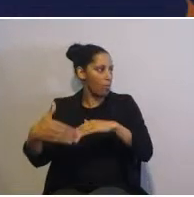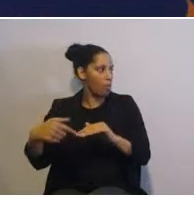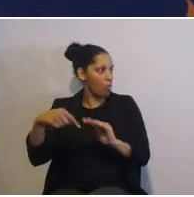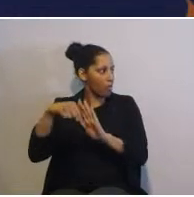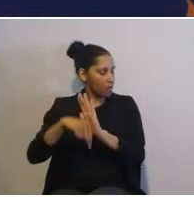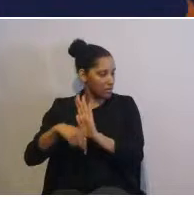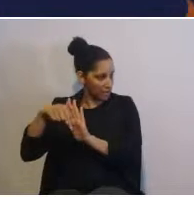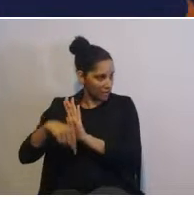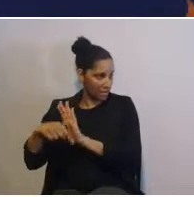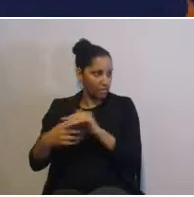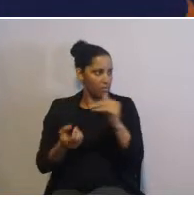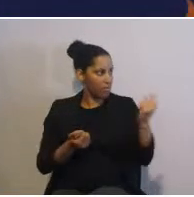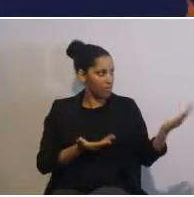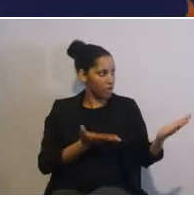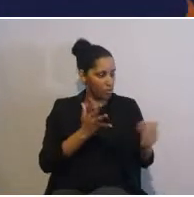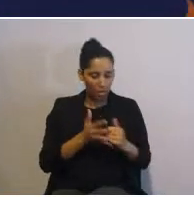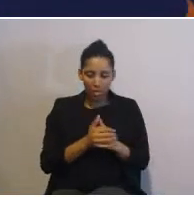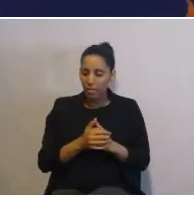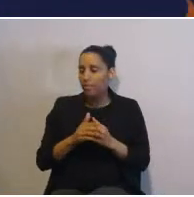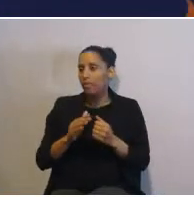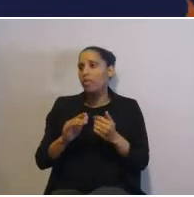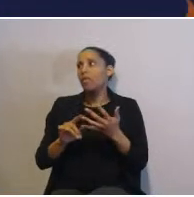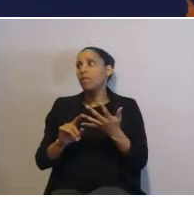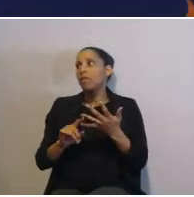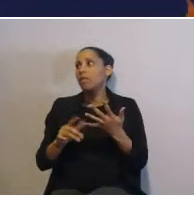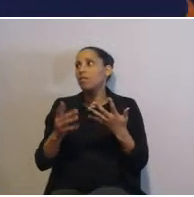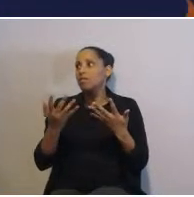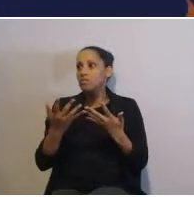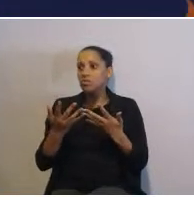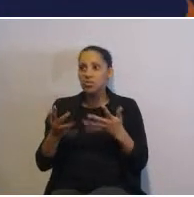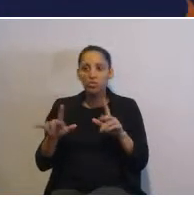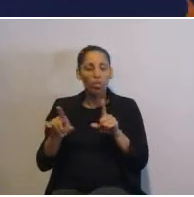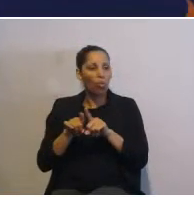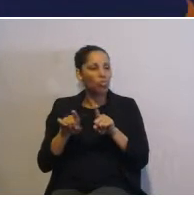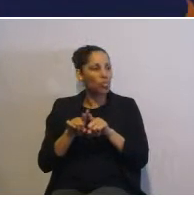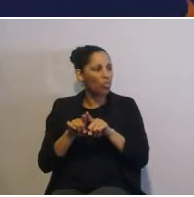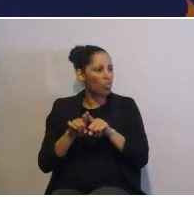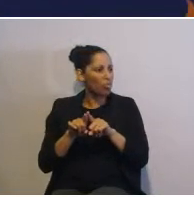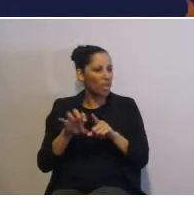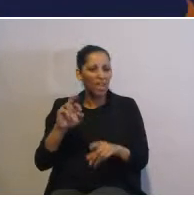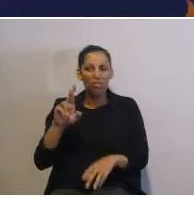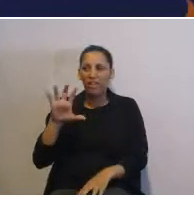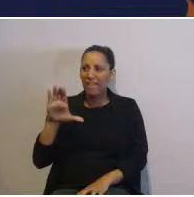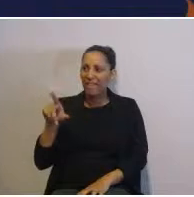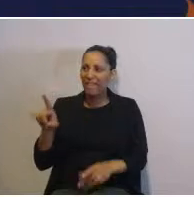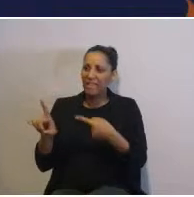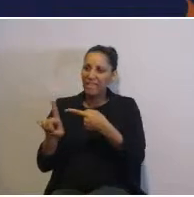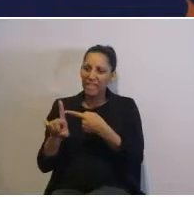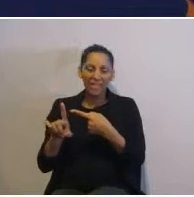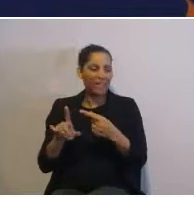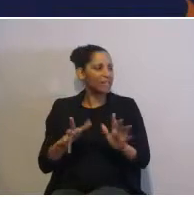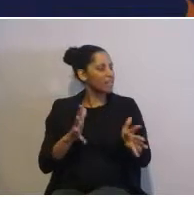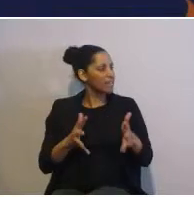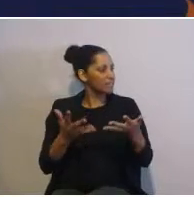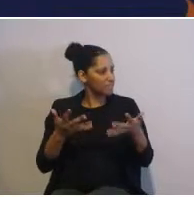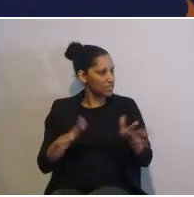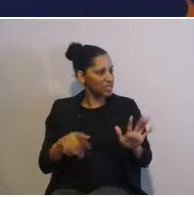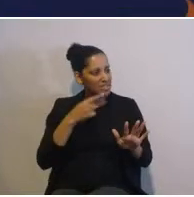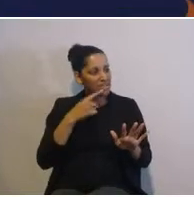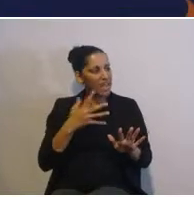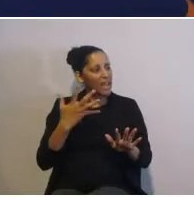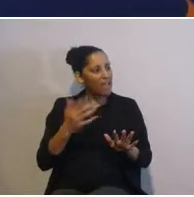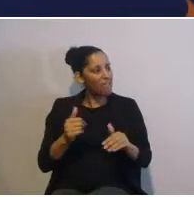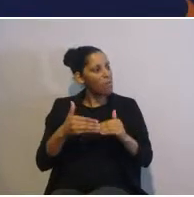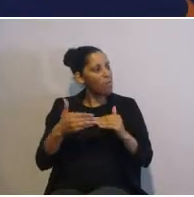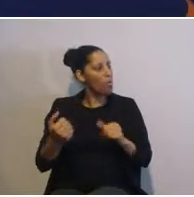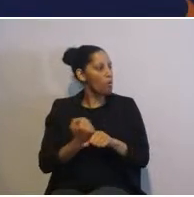be provided. And just to also, as Eric has indicated, that there are further work.